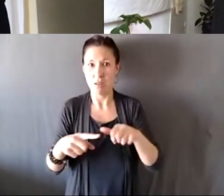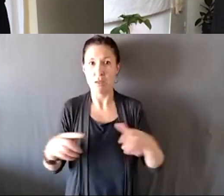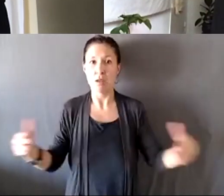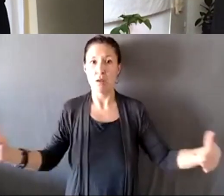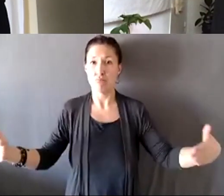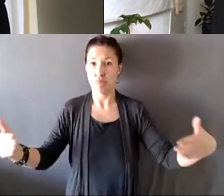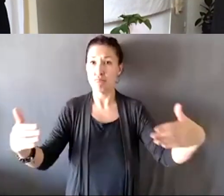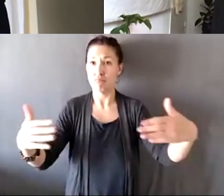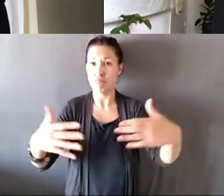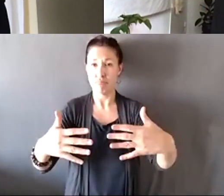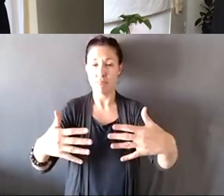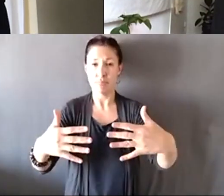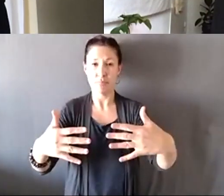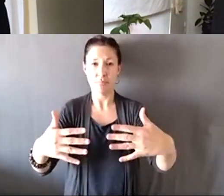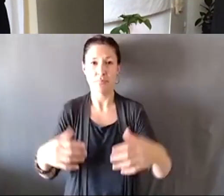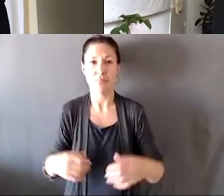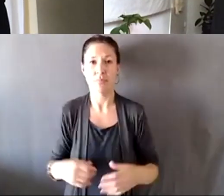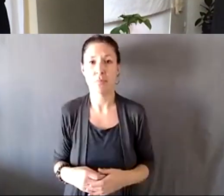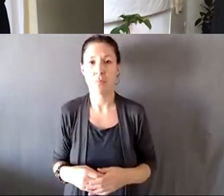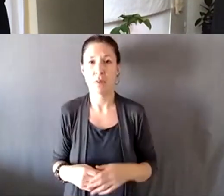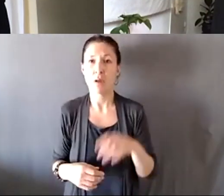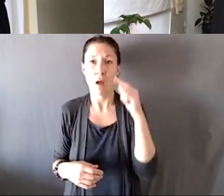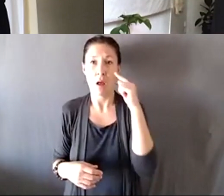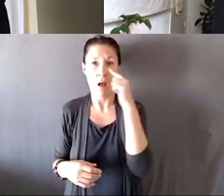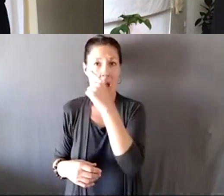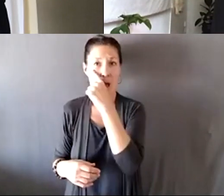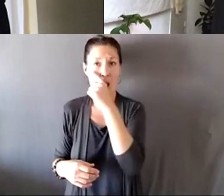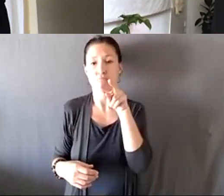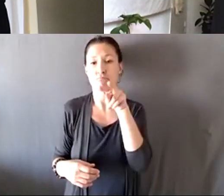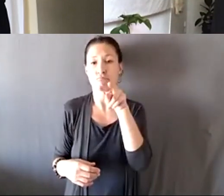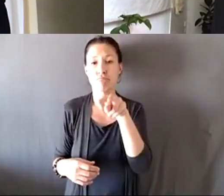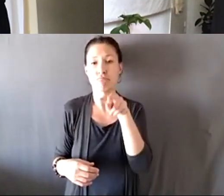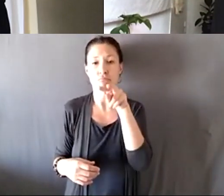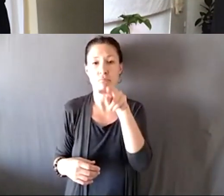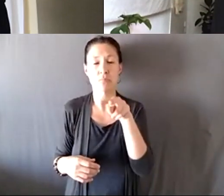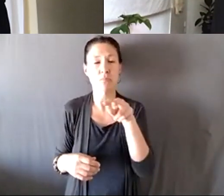And you can relax your gaze,